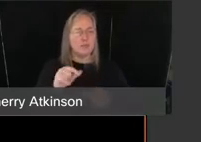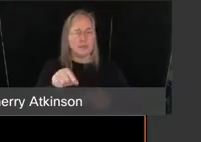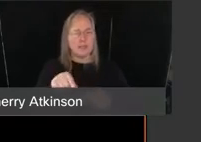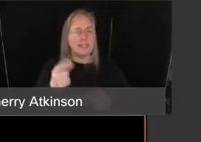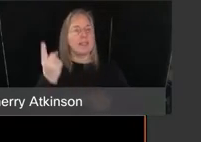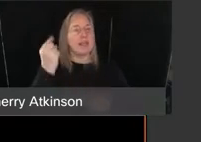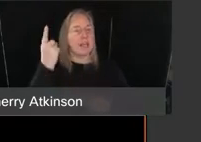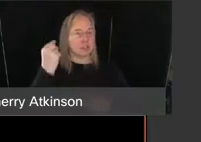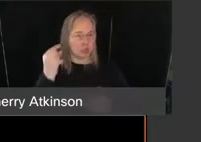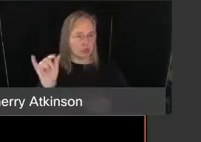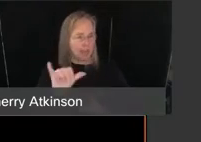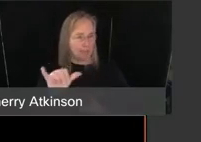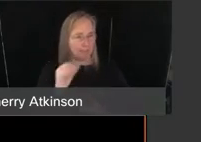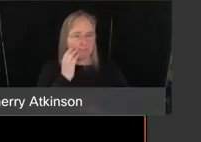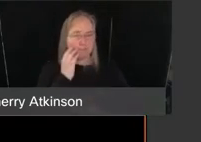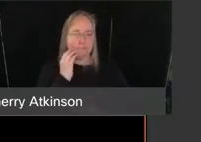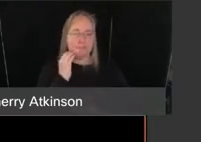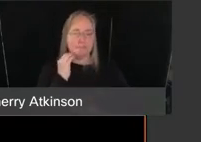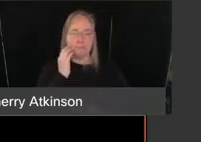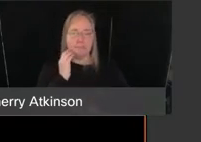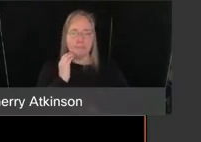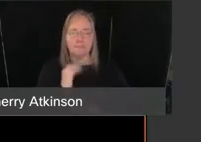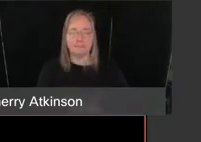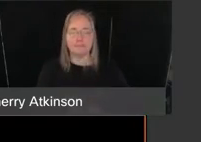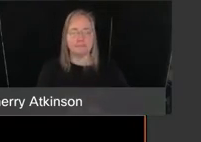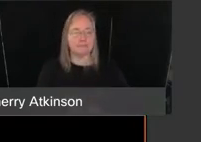So we have